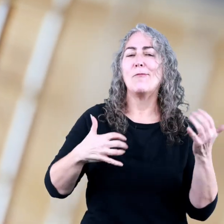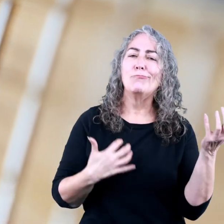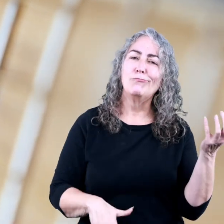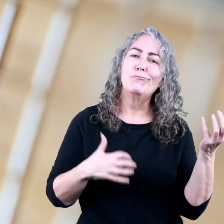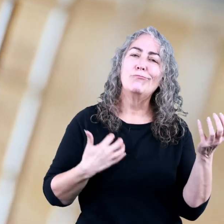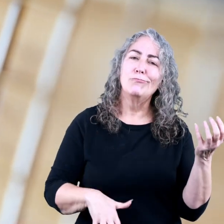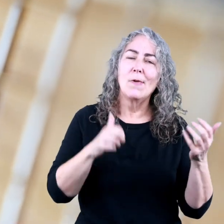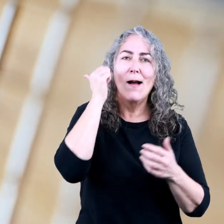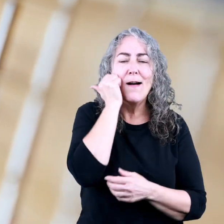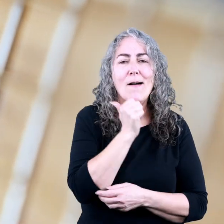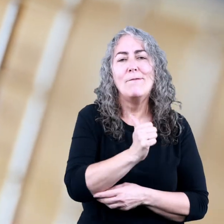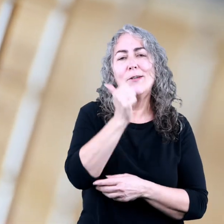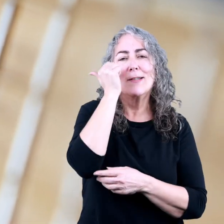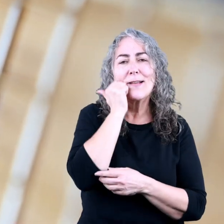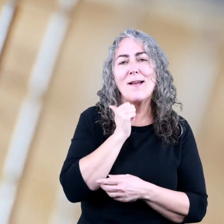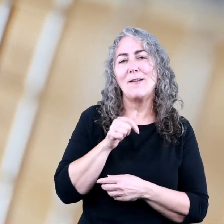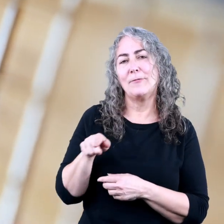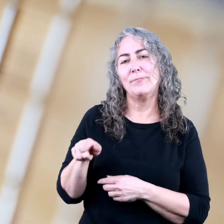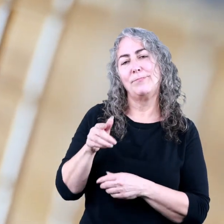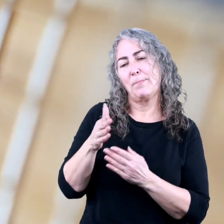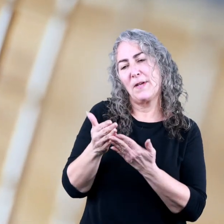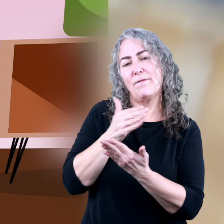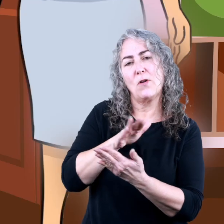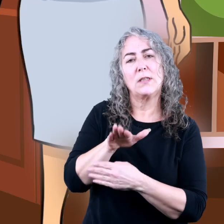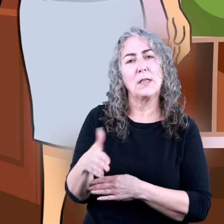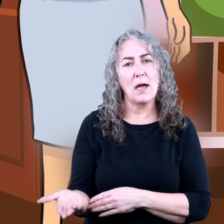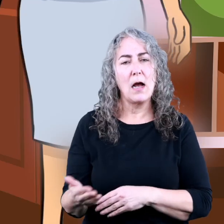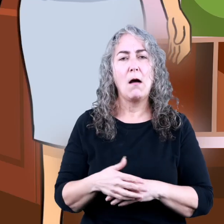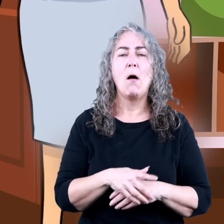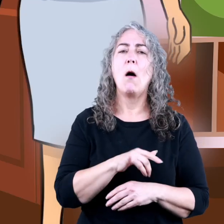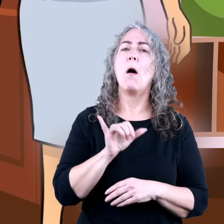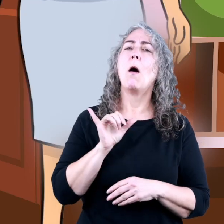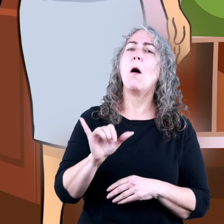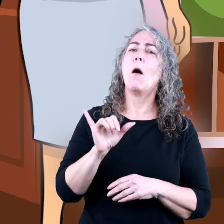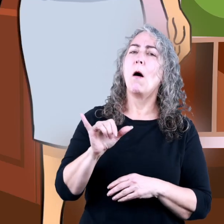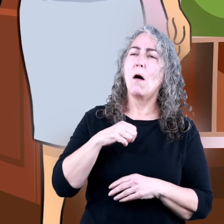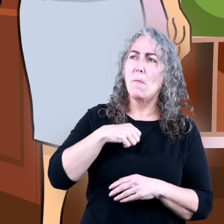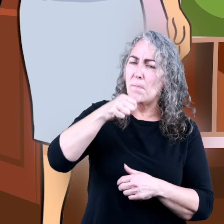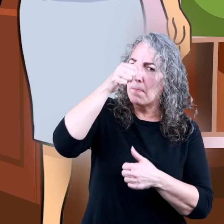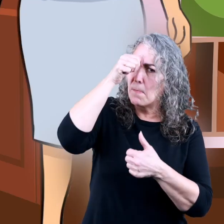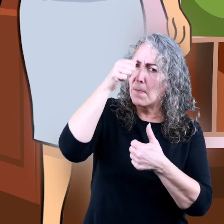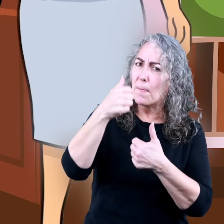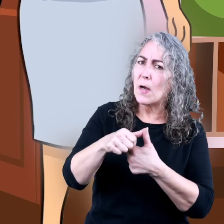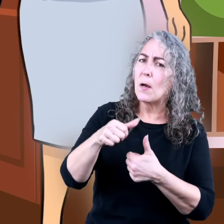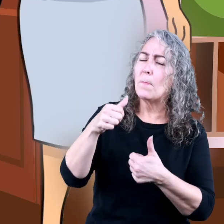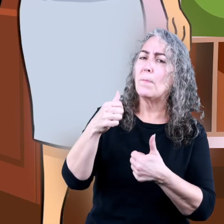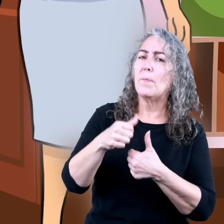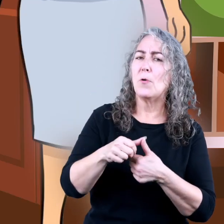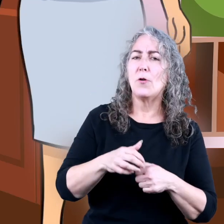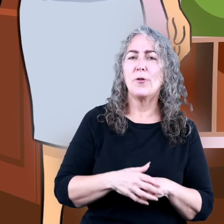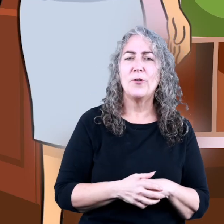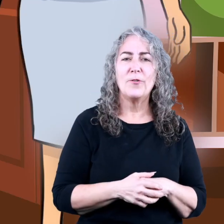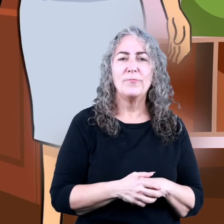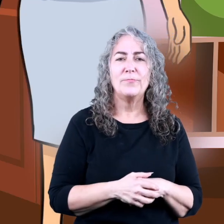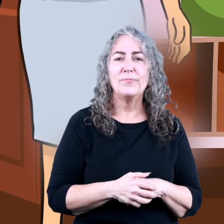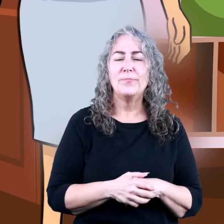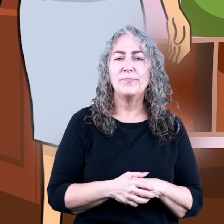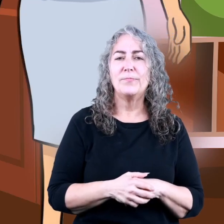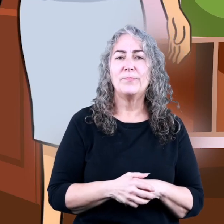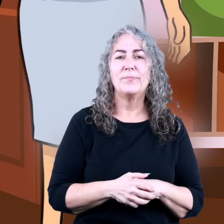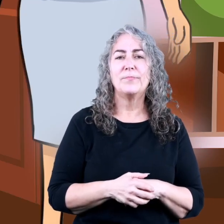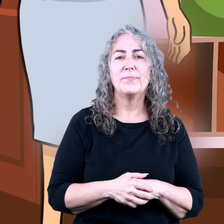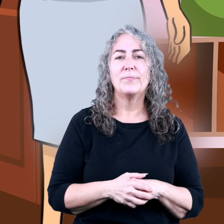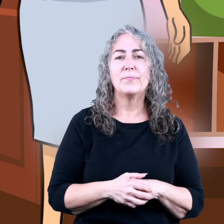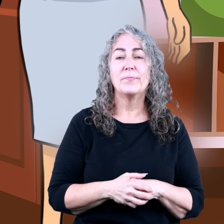her every night before he died." "Oh, yeah, I remember," Bradley